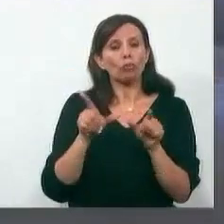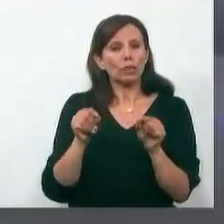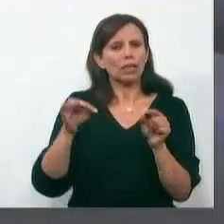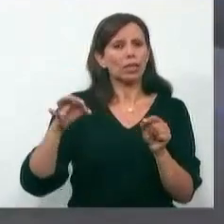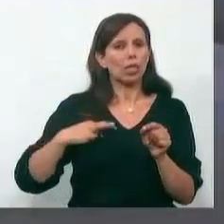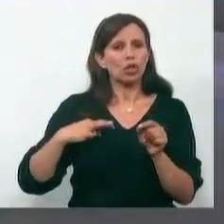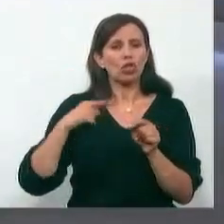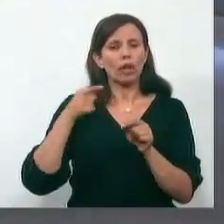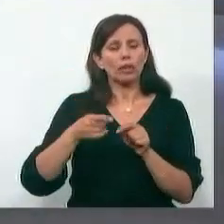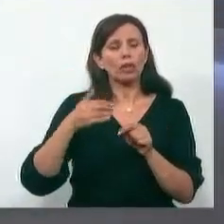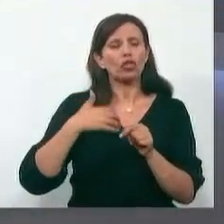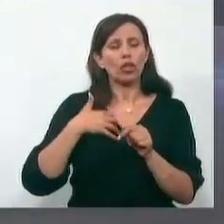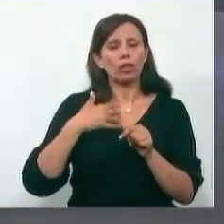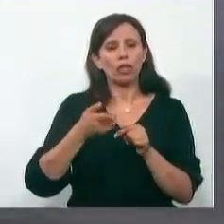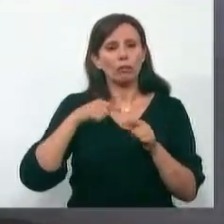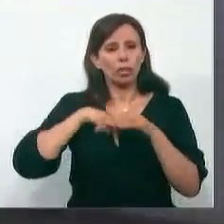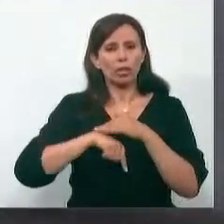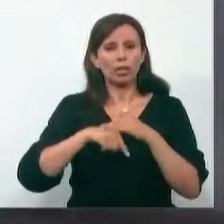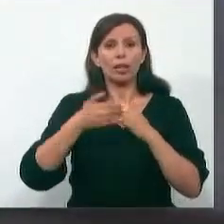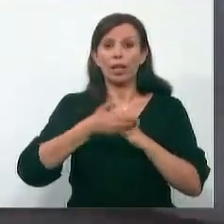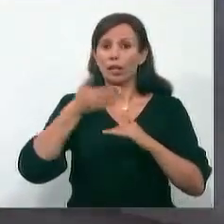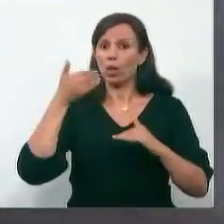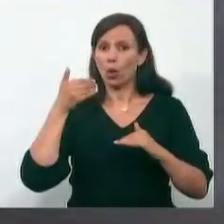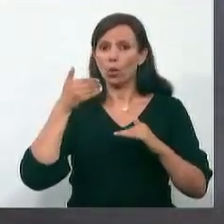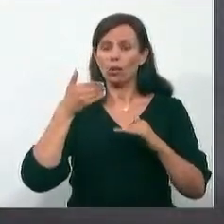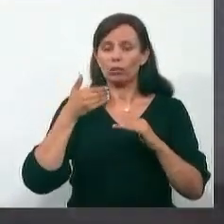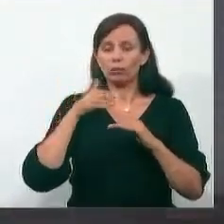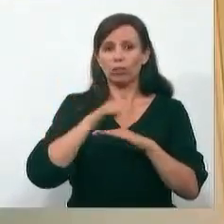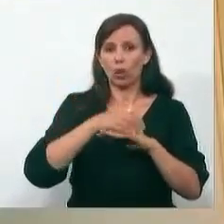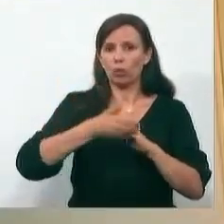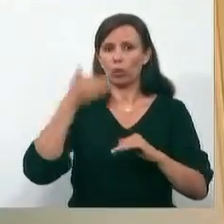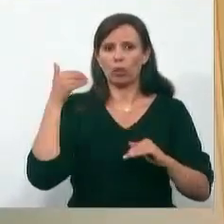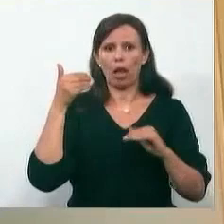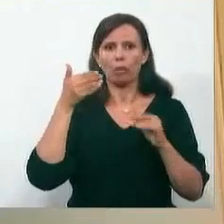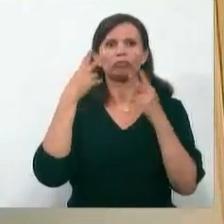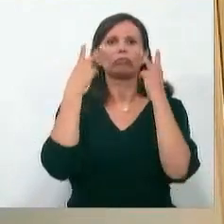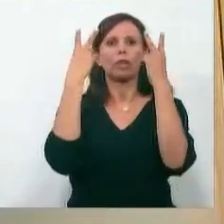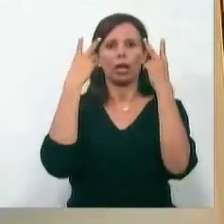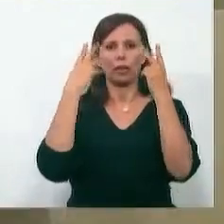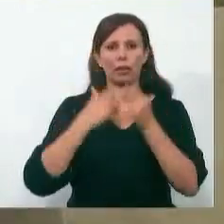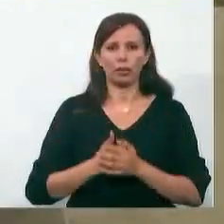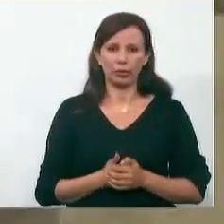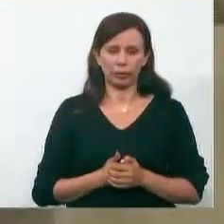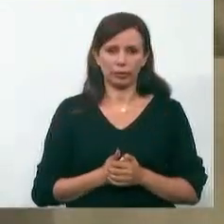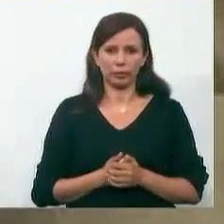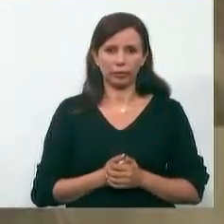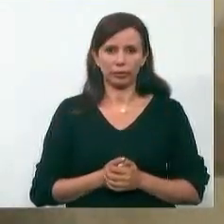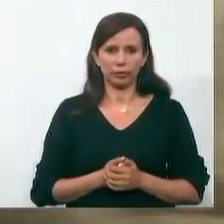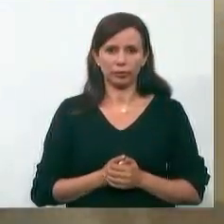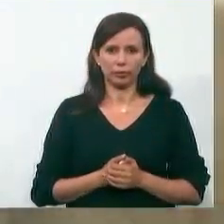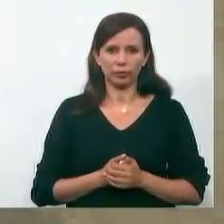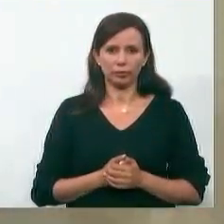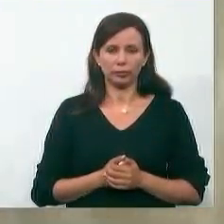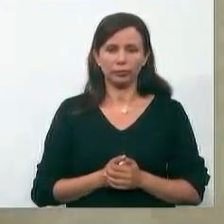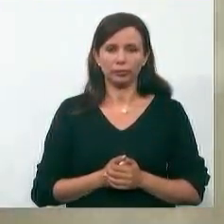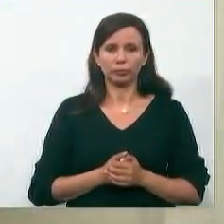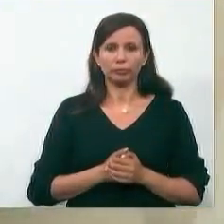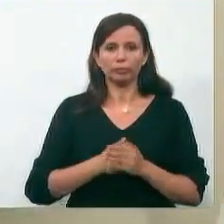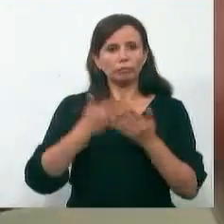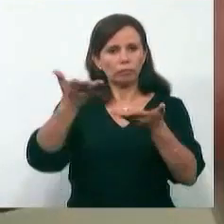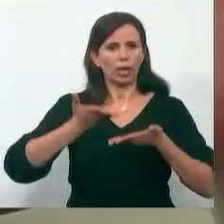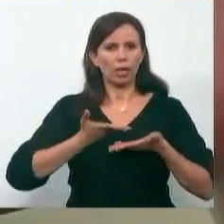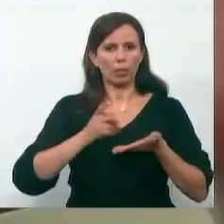diseases such as breast cancer and colon cancer, where early detection is critical. The blood has arrived.